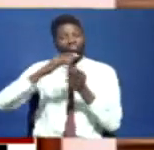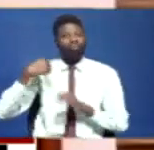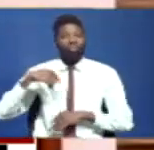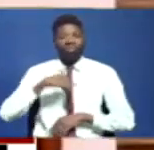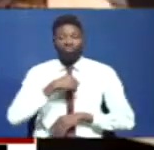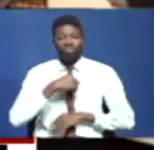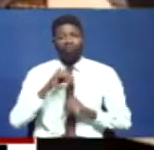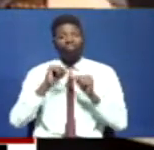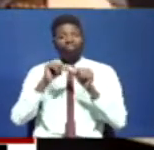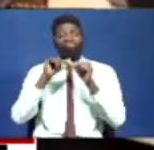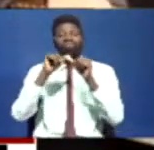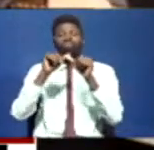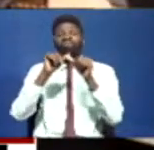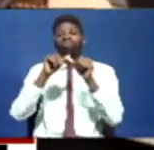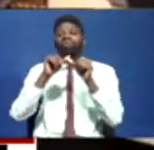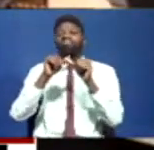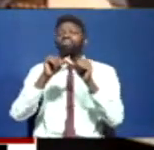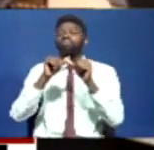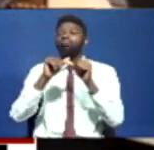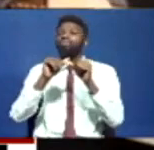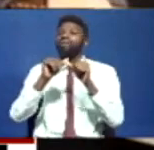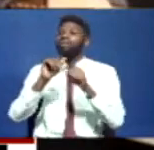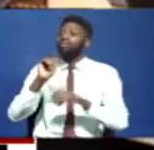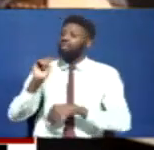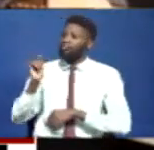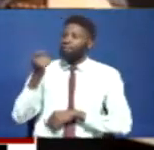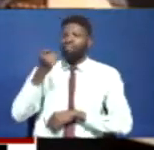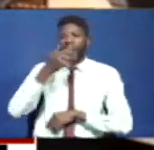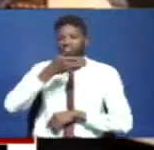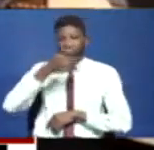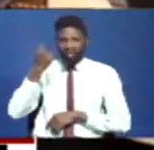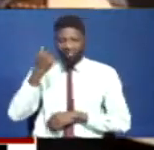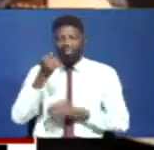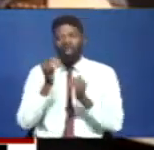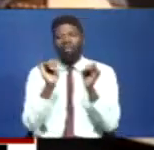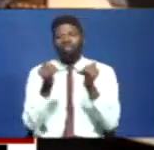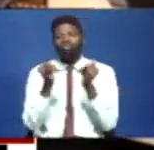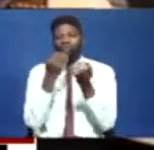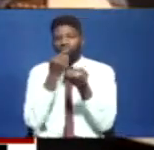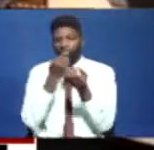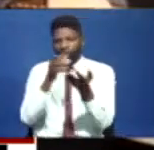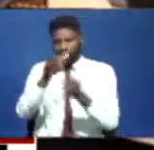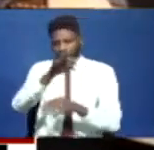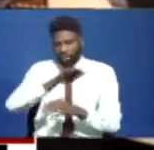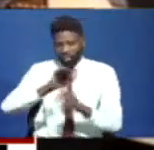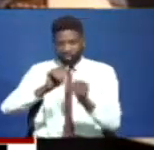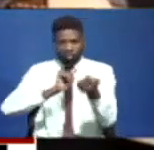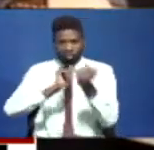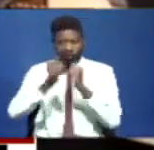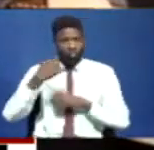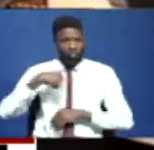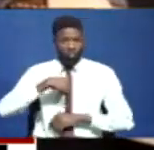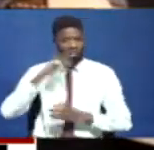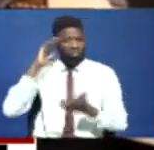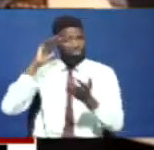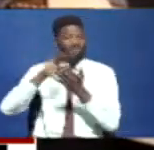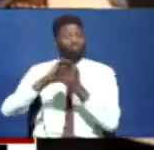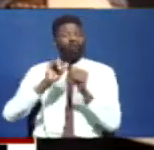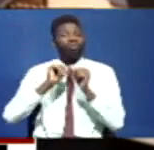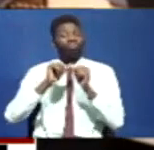Kenya's preferred broadcasting, especially sporting event. We believe we will continue to hold this position for